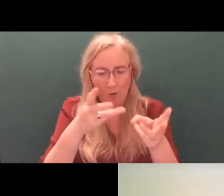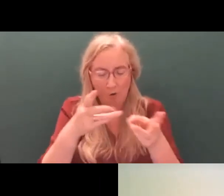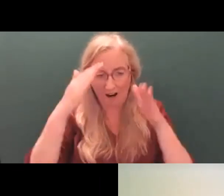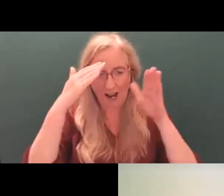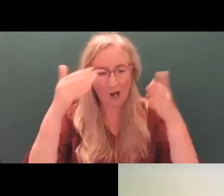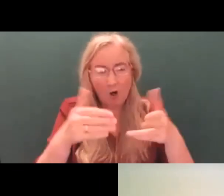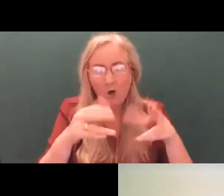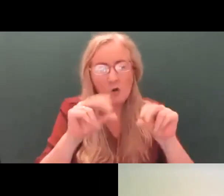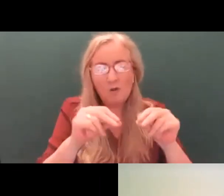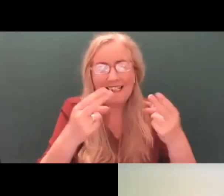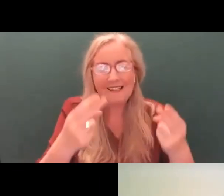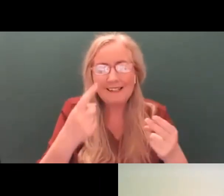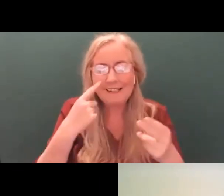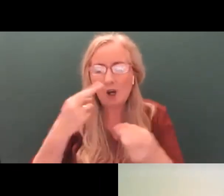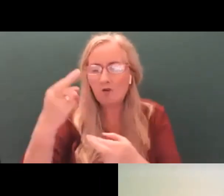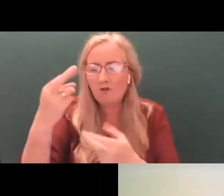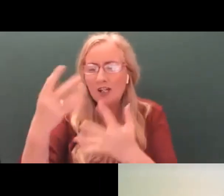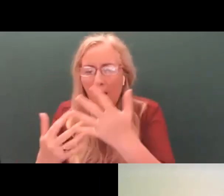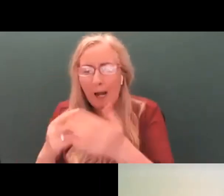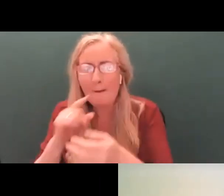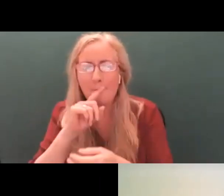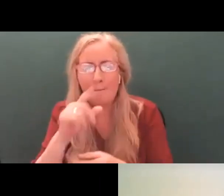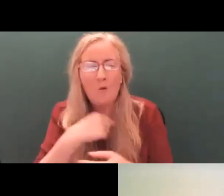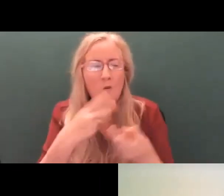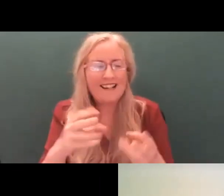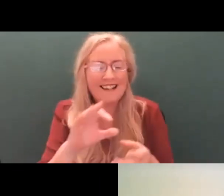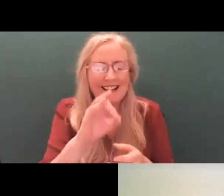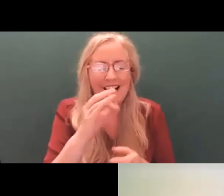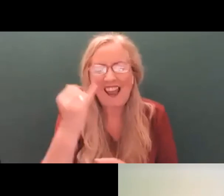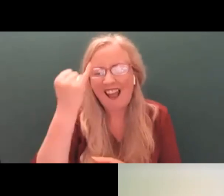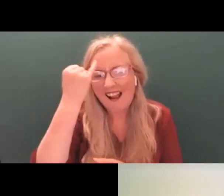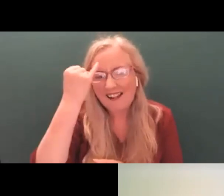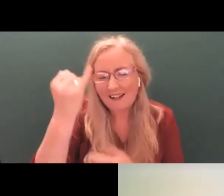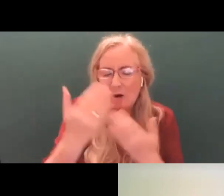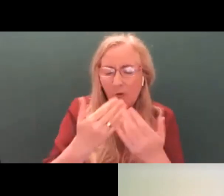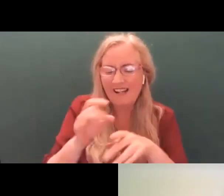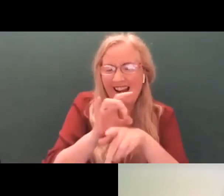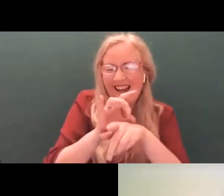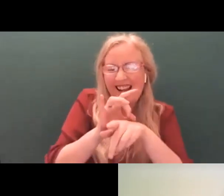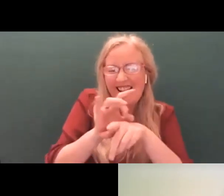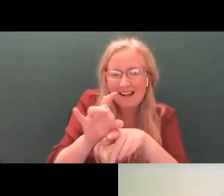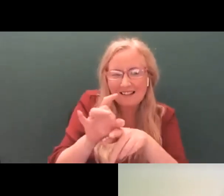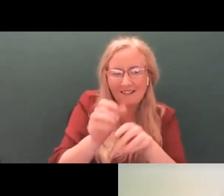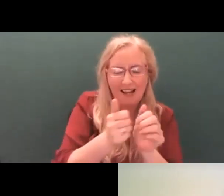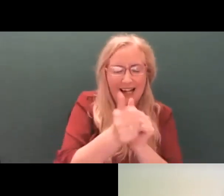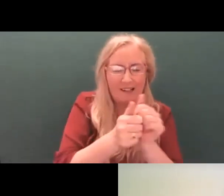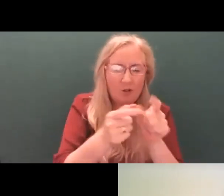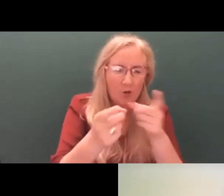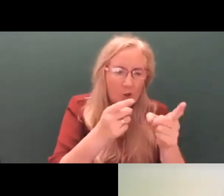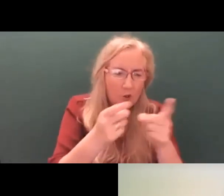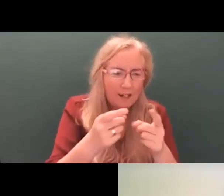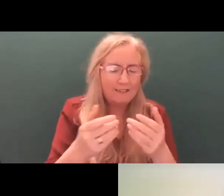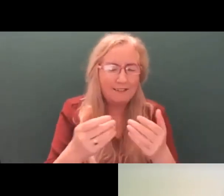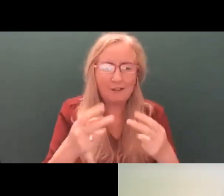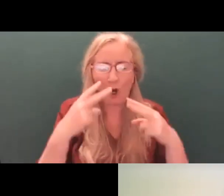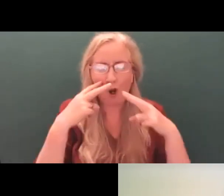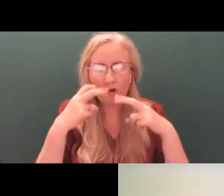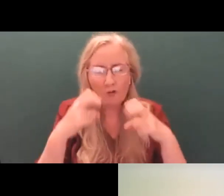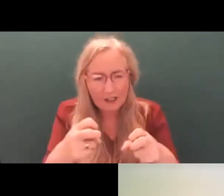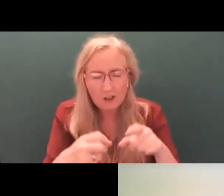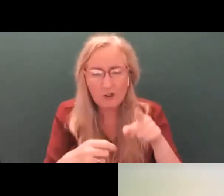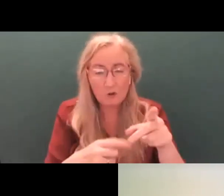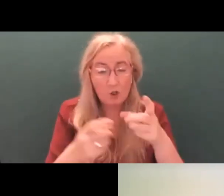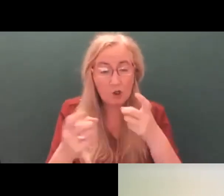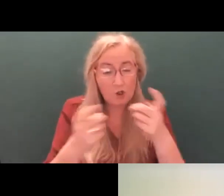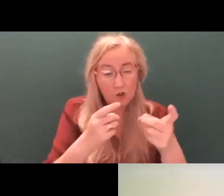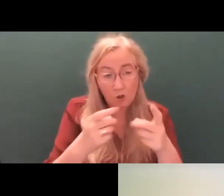the results, but we would just like to get an idea of the kind of activities that you're looking at, or the research that you're doing. And it's fine